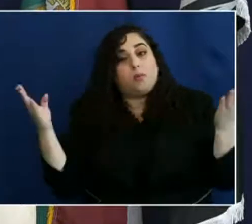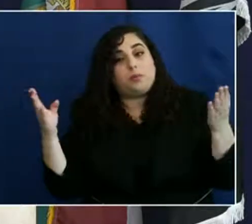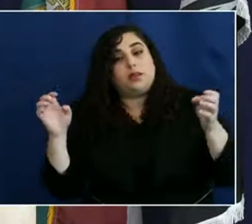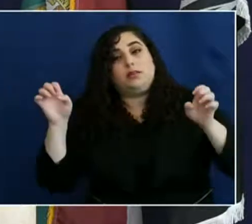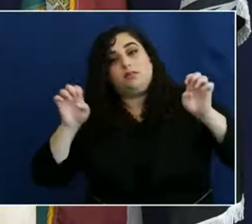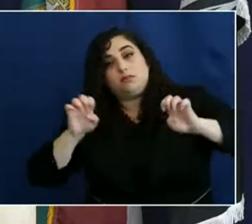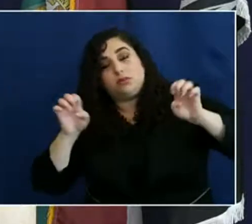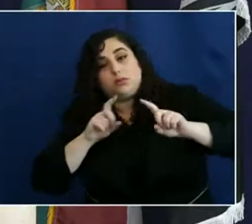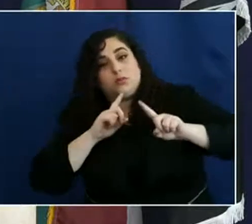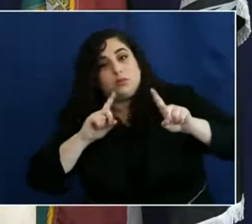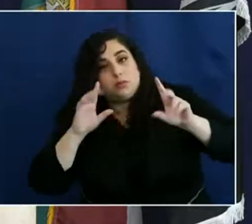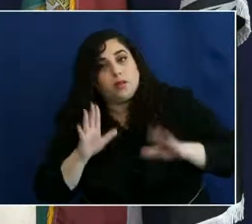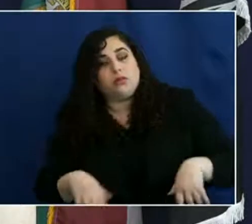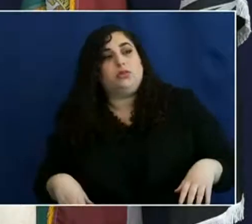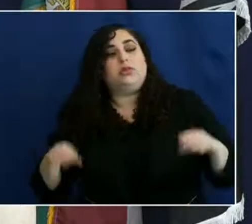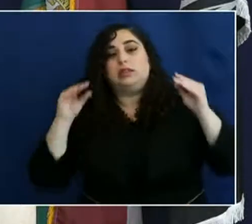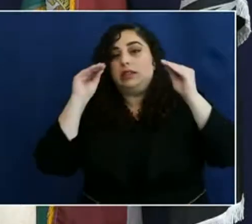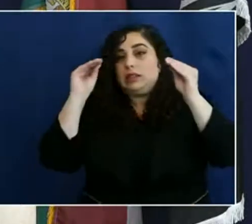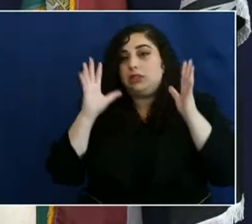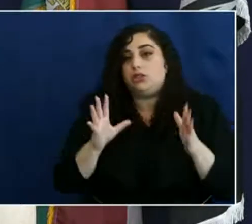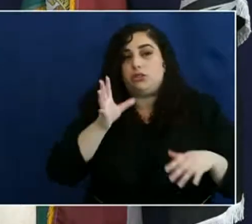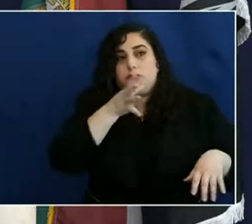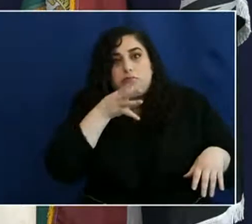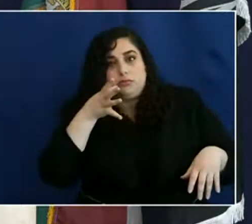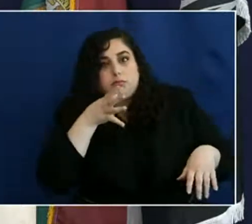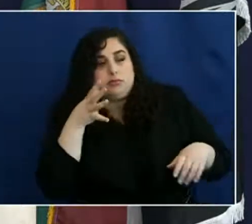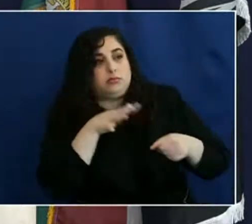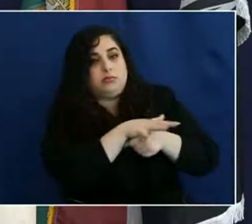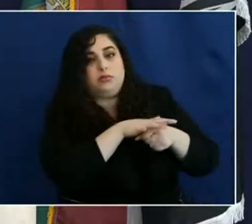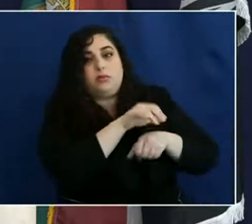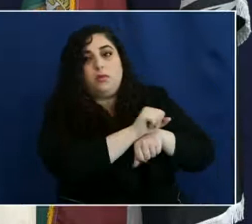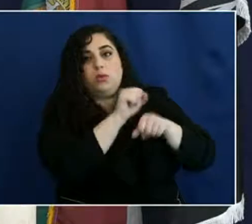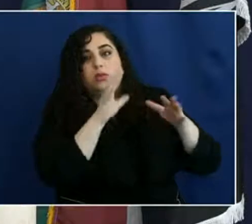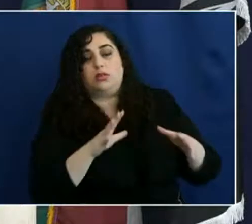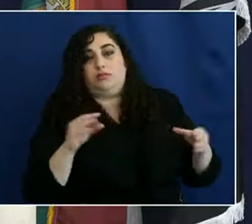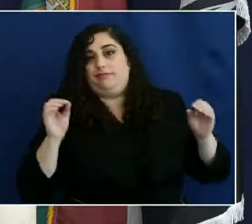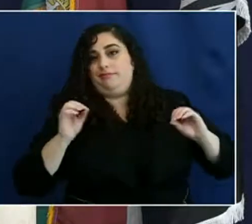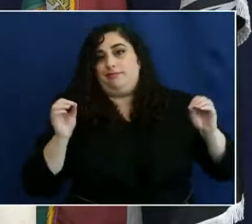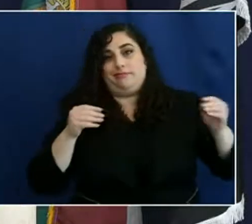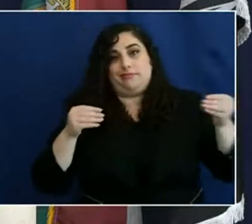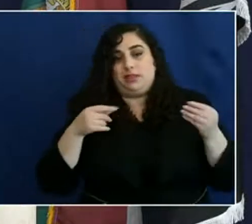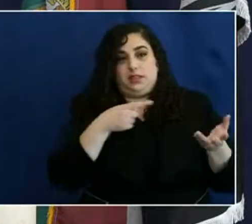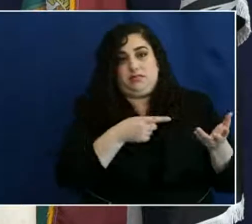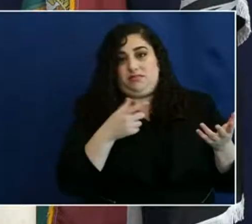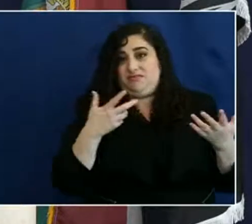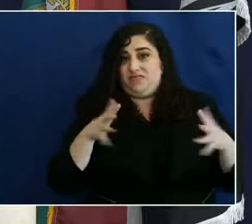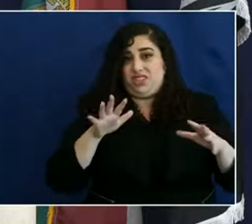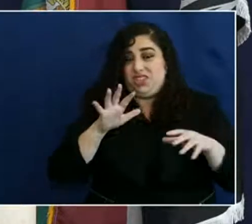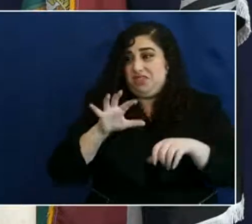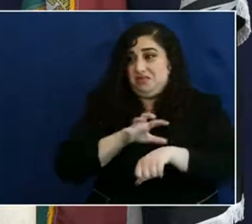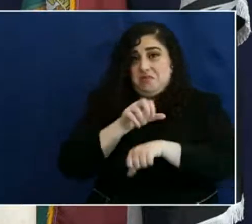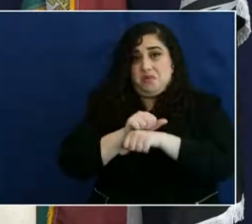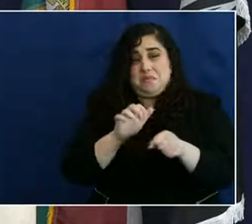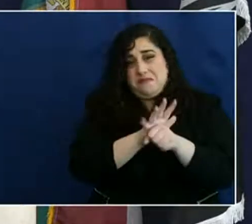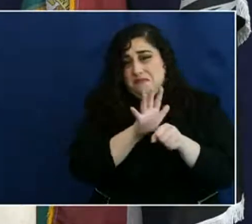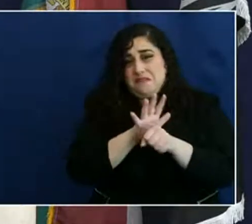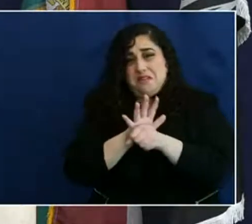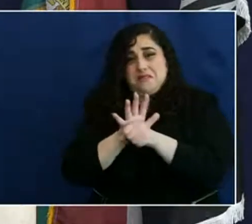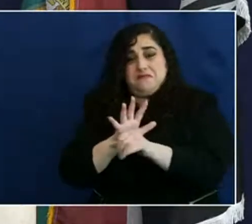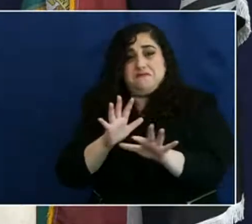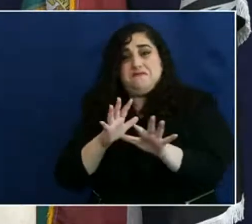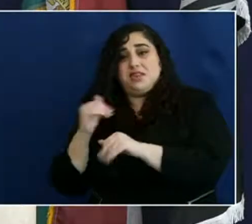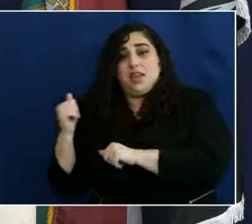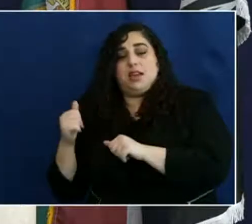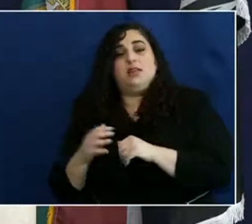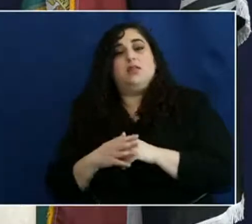and agriculture, we haven't seen any noticeable slack from then until today. But we have opened up, obviously, additional tiers of underlying